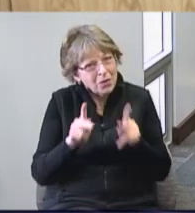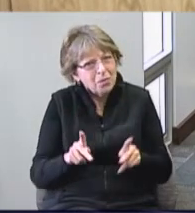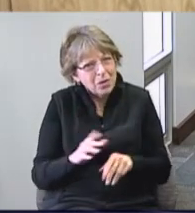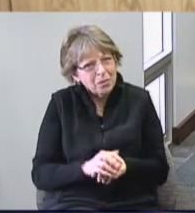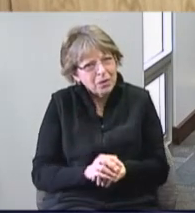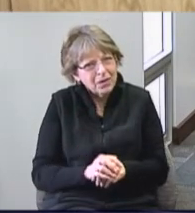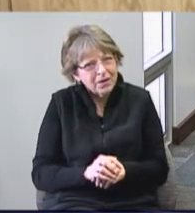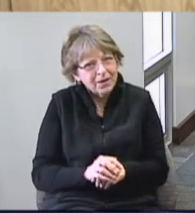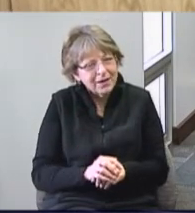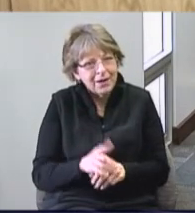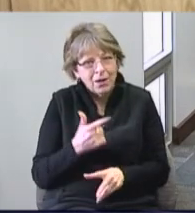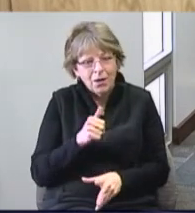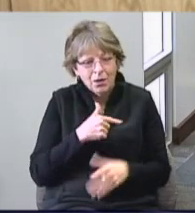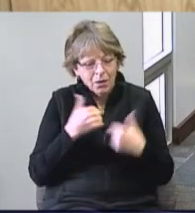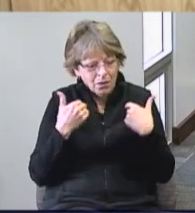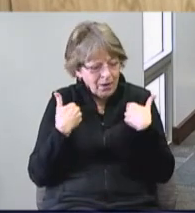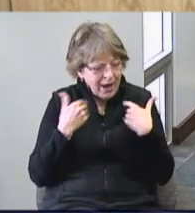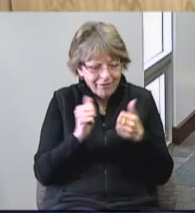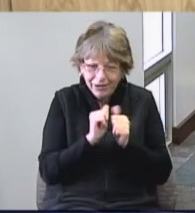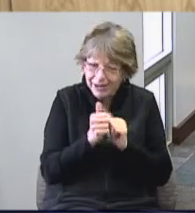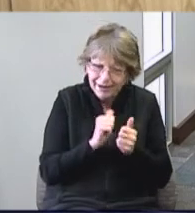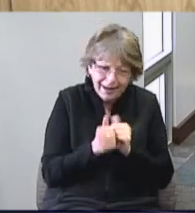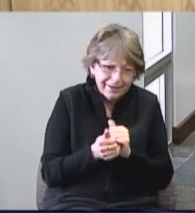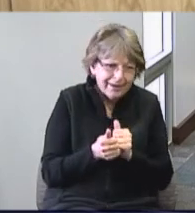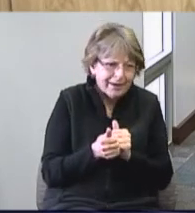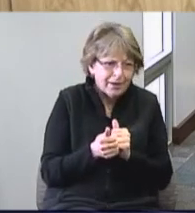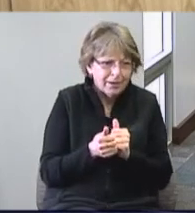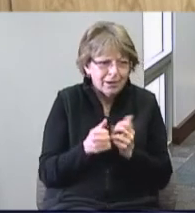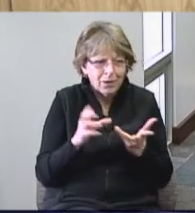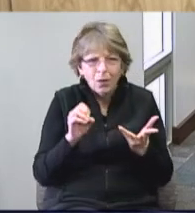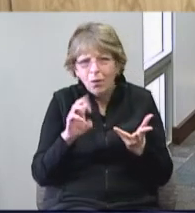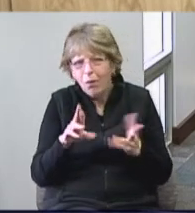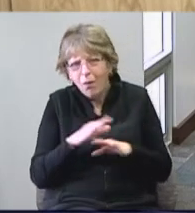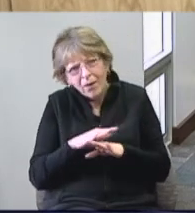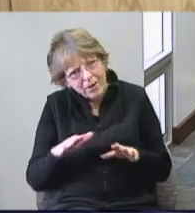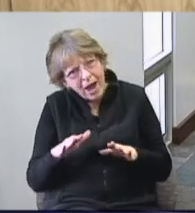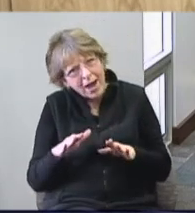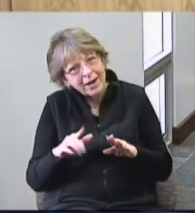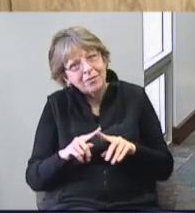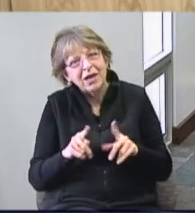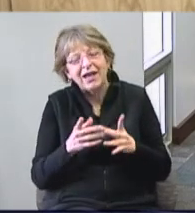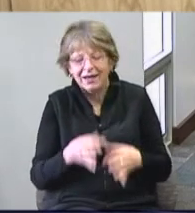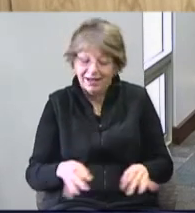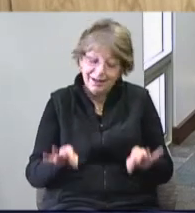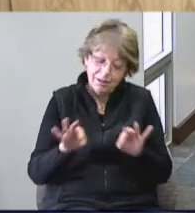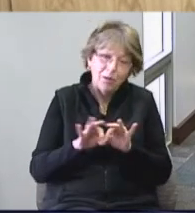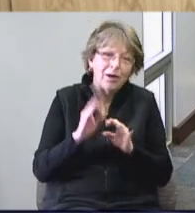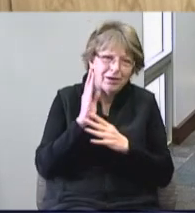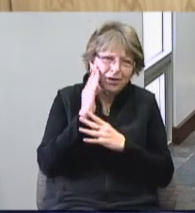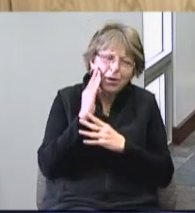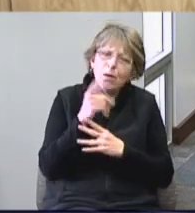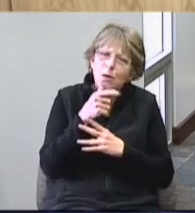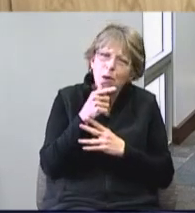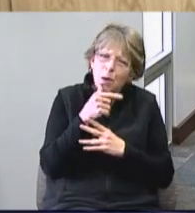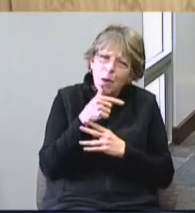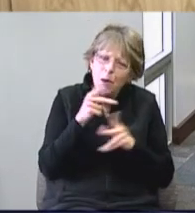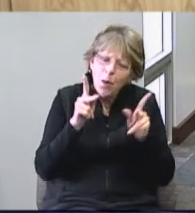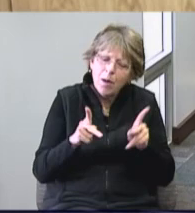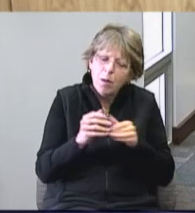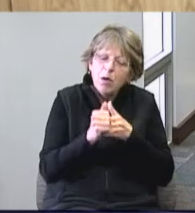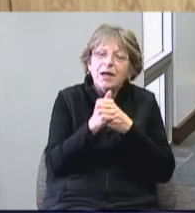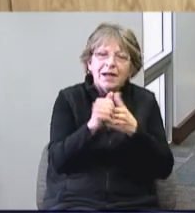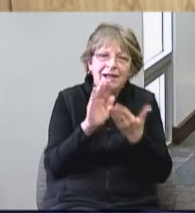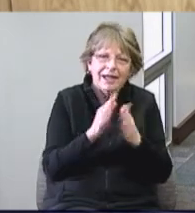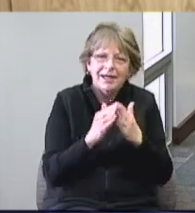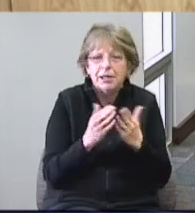have one contested race, but whether it's contested or not, it's important to know who your elected officials are going to be for the next 4 and maybe even up